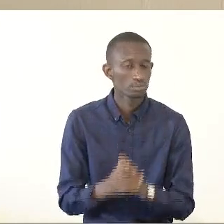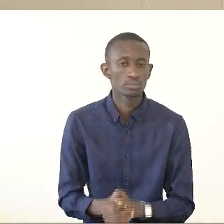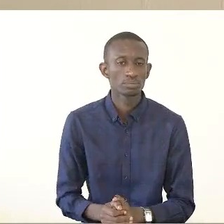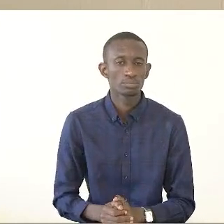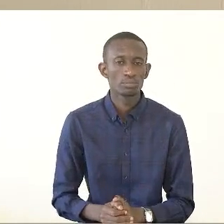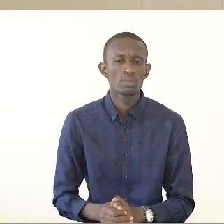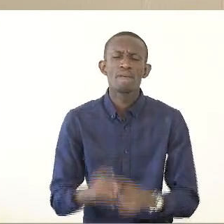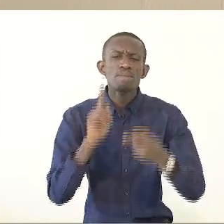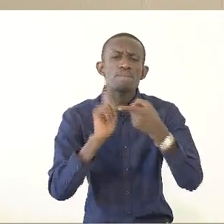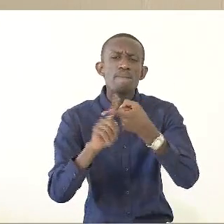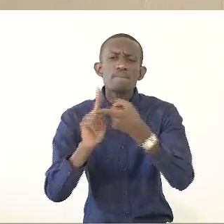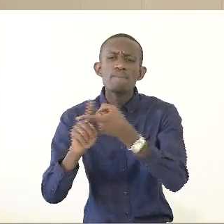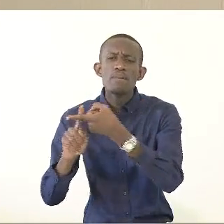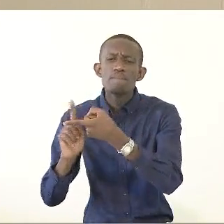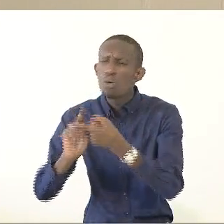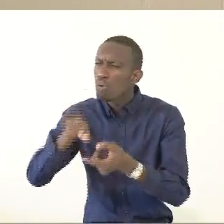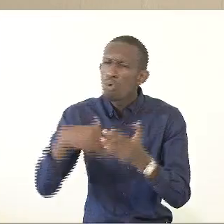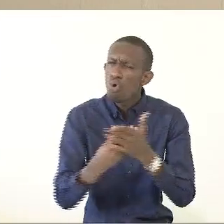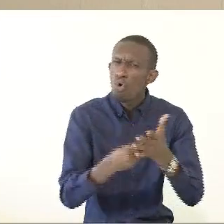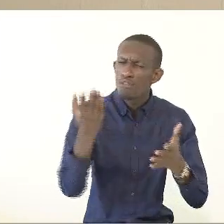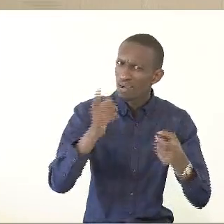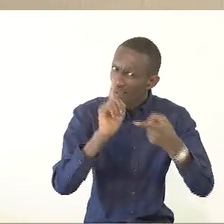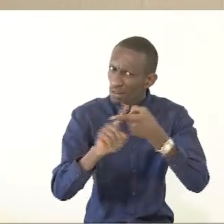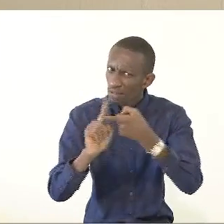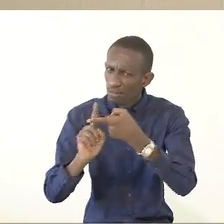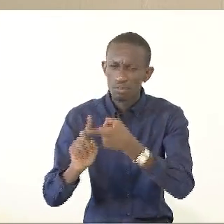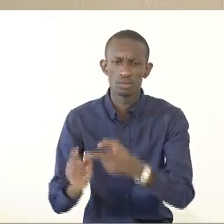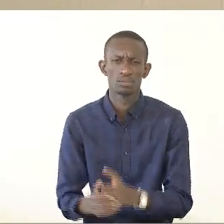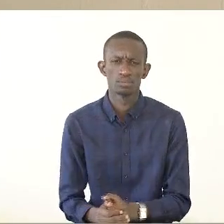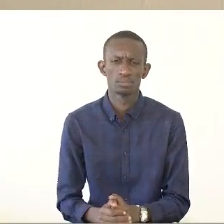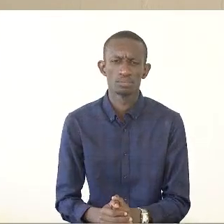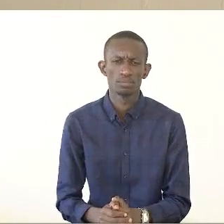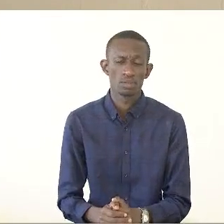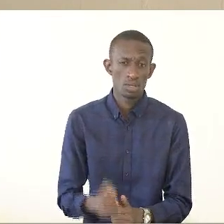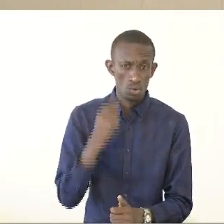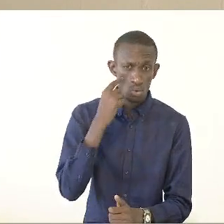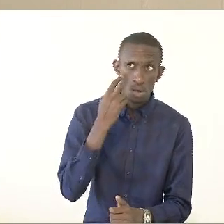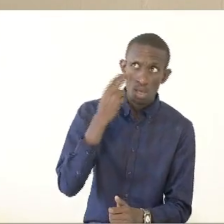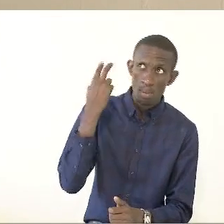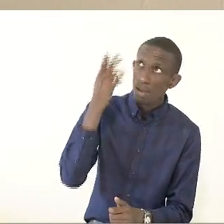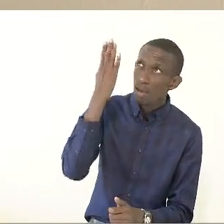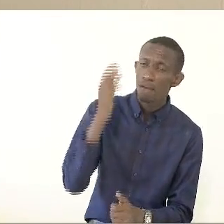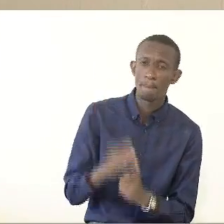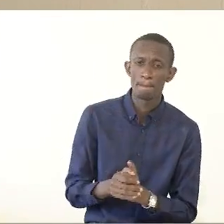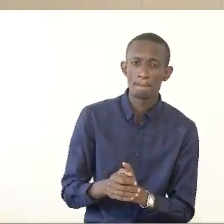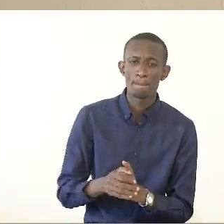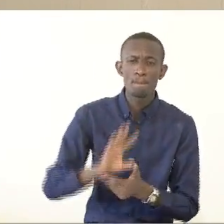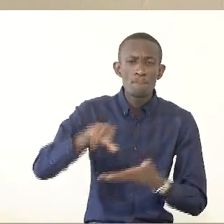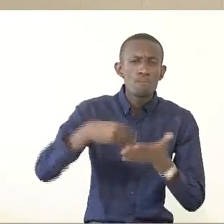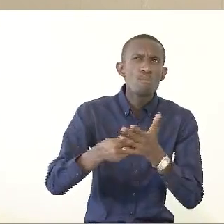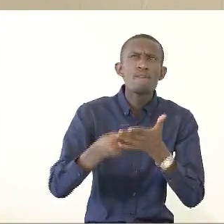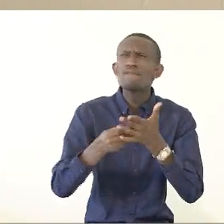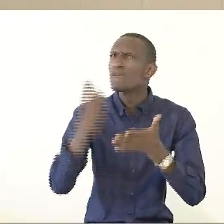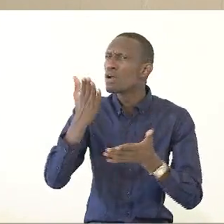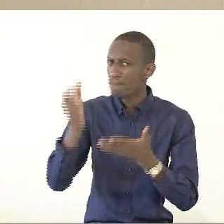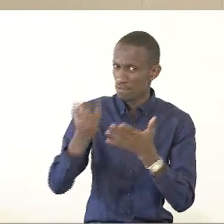values, because when you do go back into the equation here, all the values that I have here, if I do sum